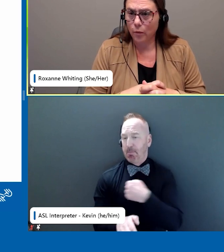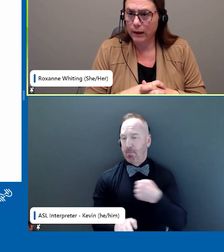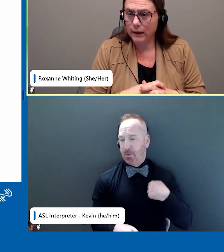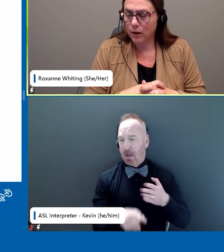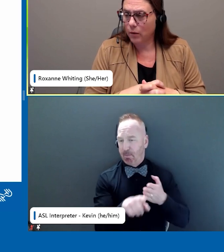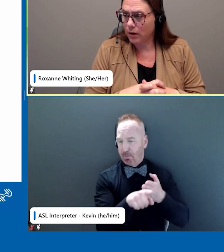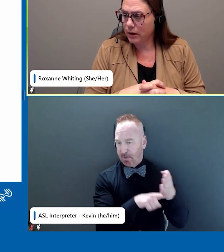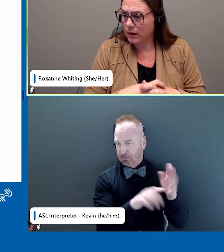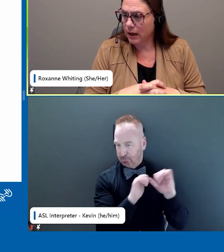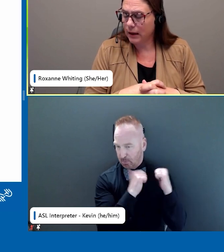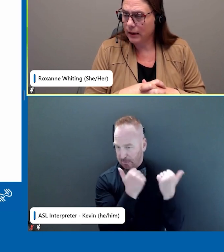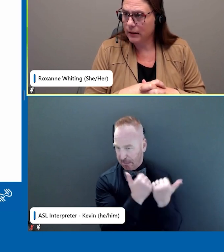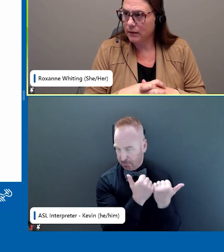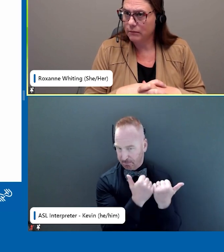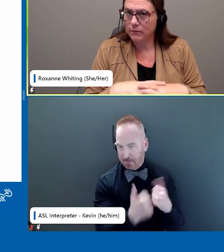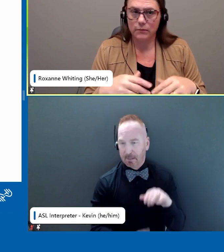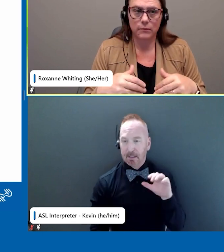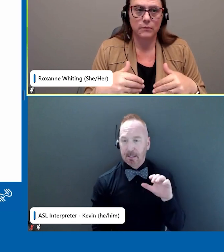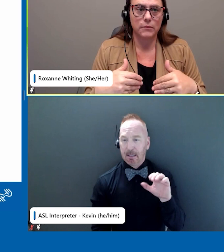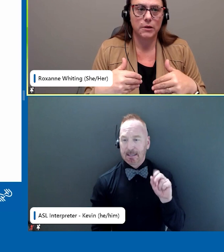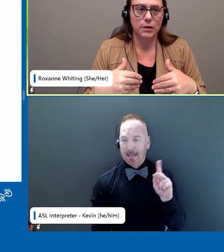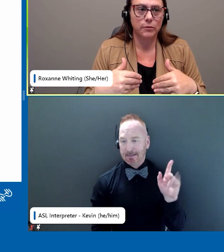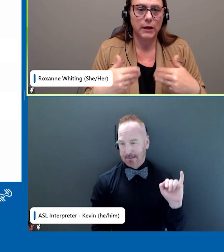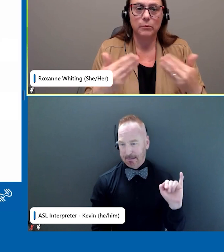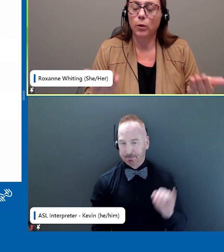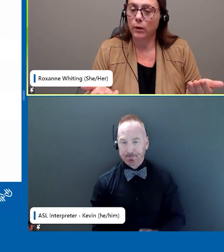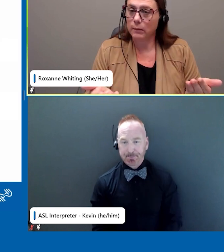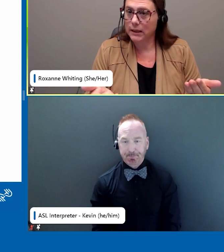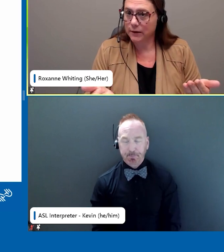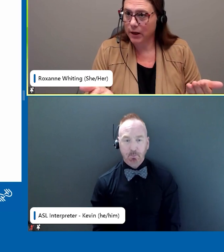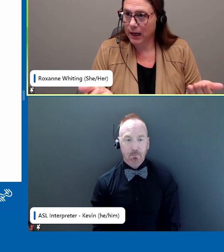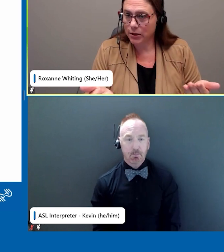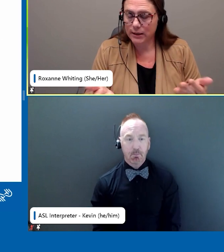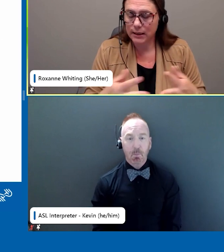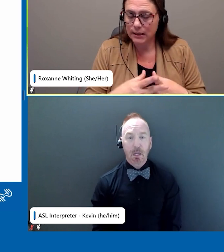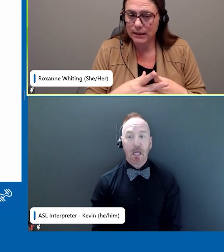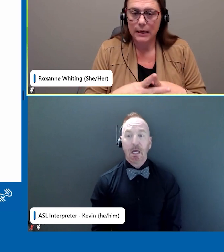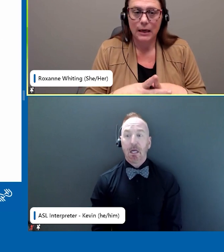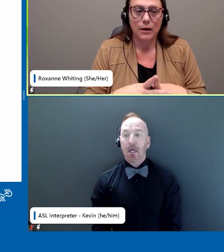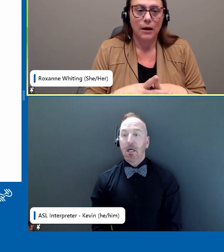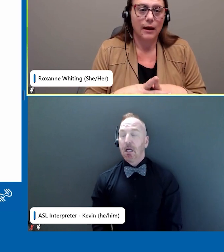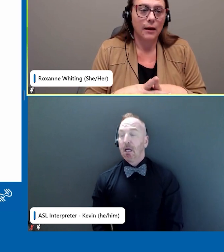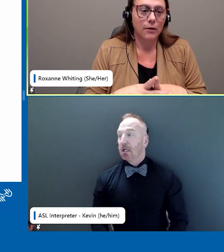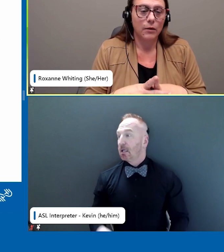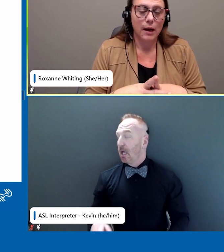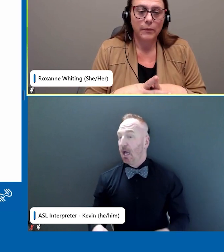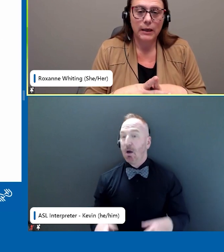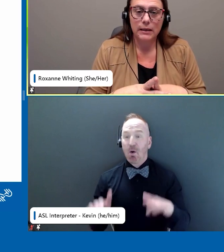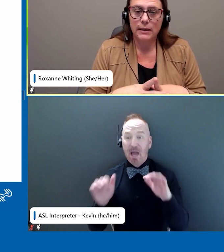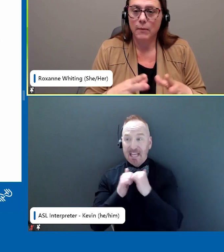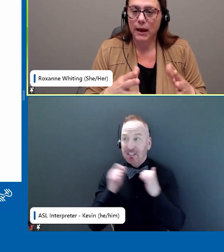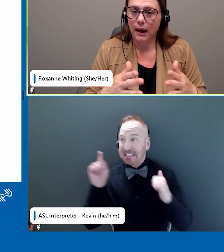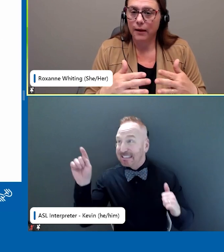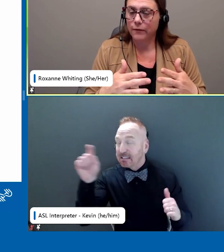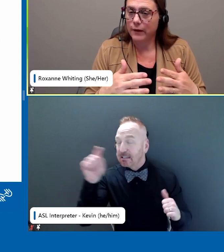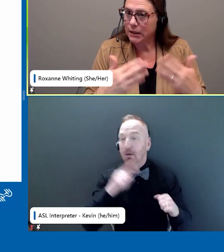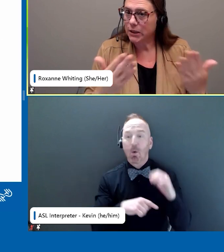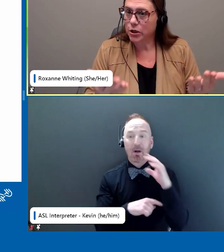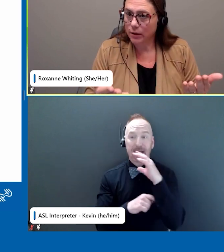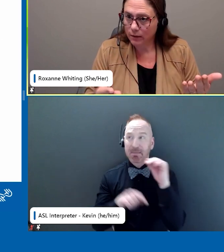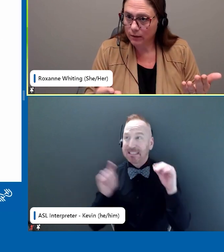Now, when they go on to be employed by different agencies or companies, they may